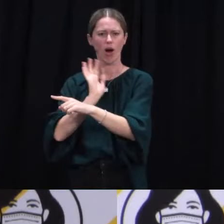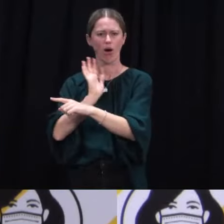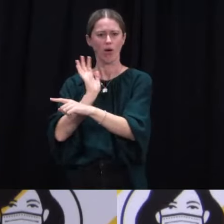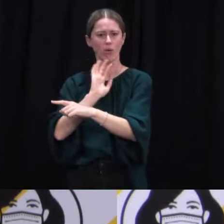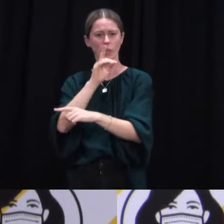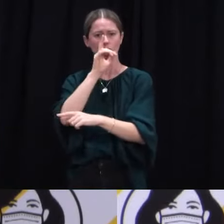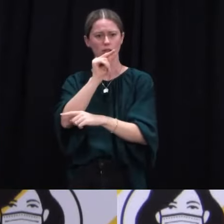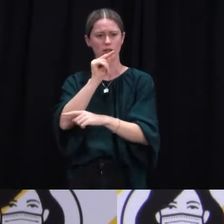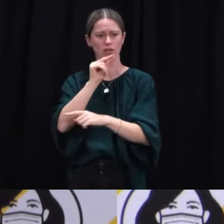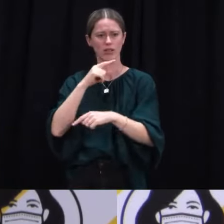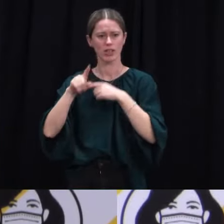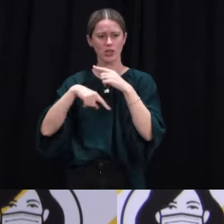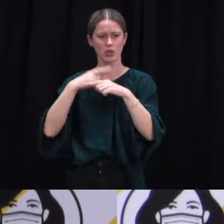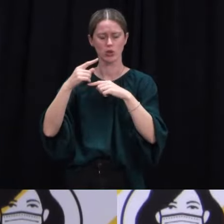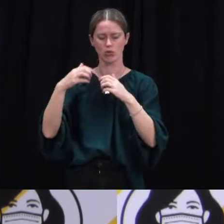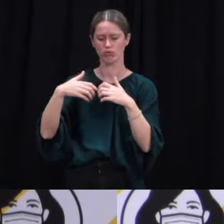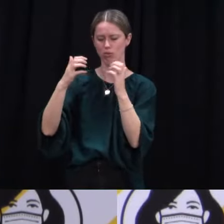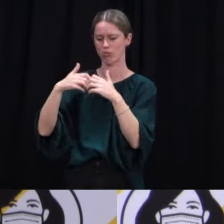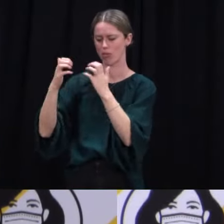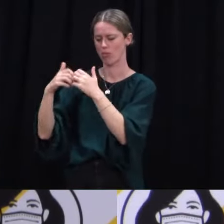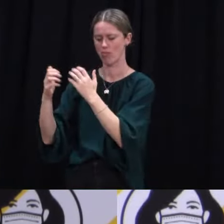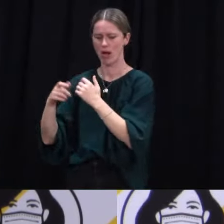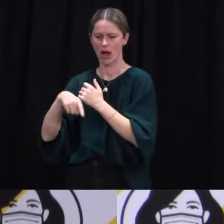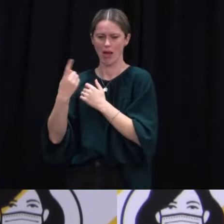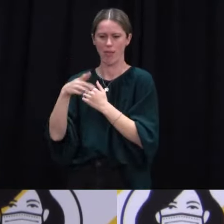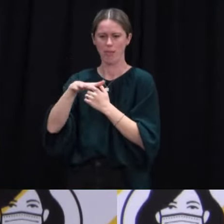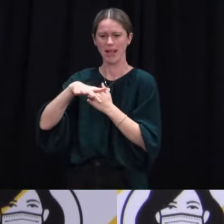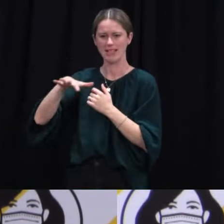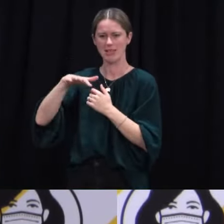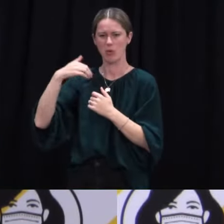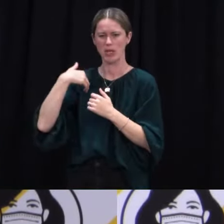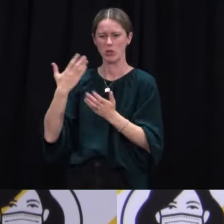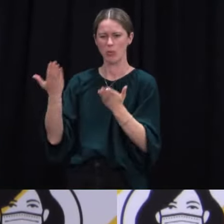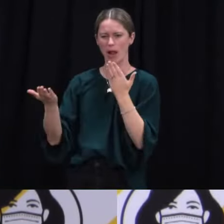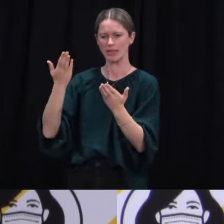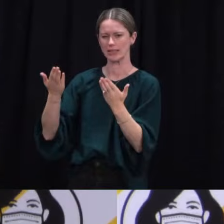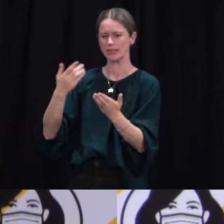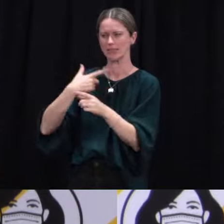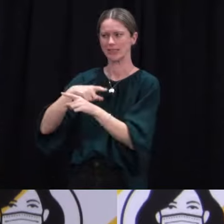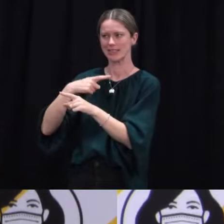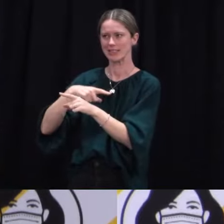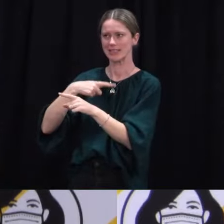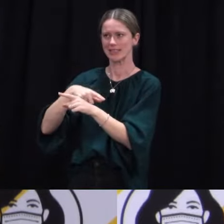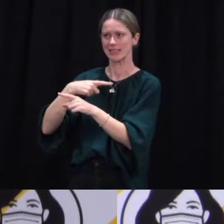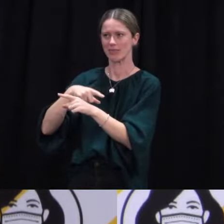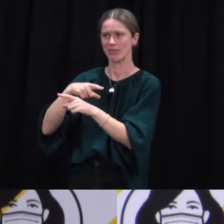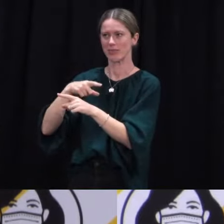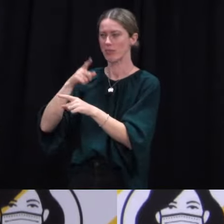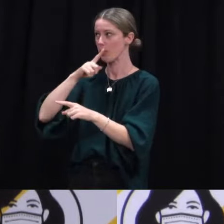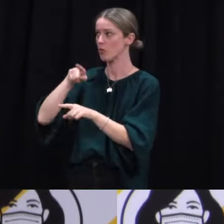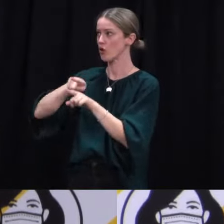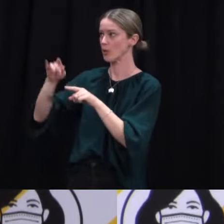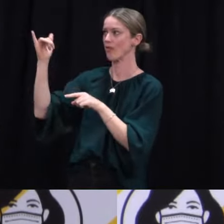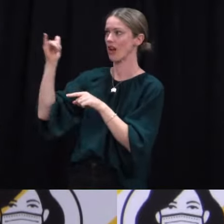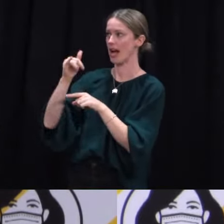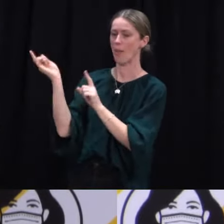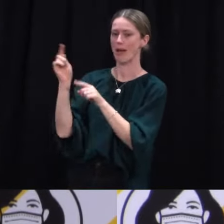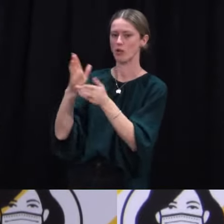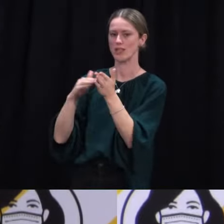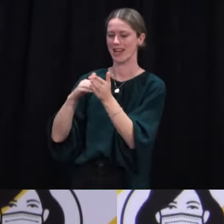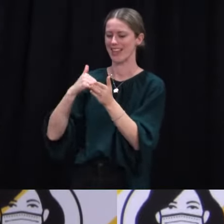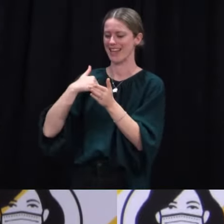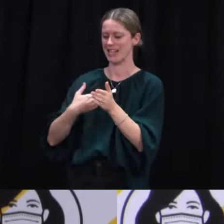theoretically we could continue to repurpose other MIQ facilities, but then we have to balance that up against the fact fact that we have pressure coming in of people who